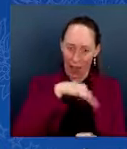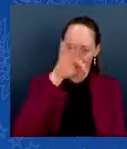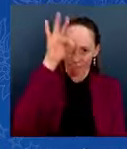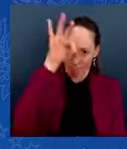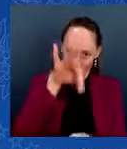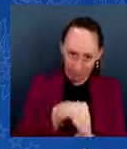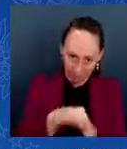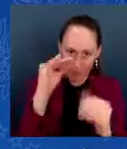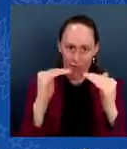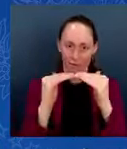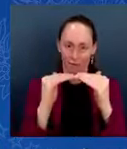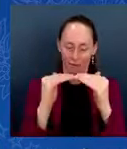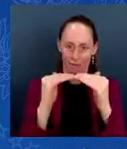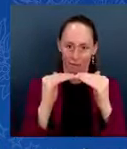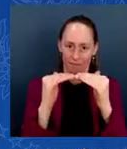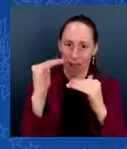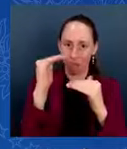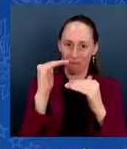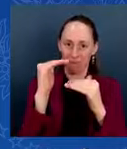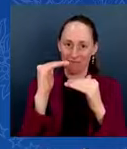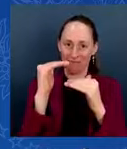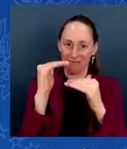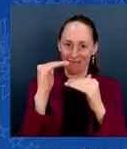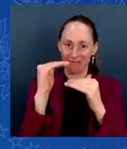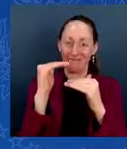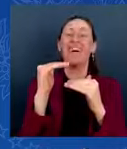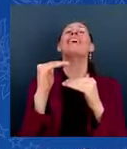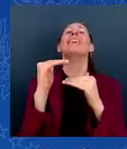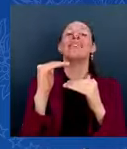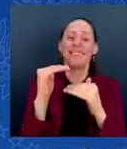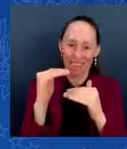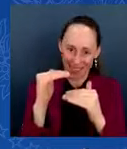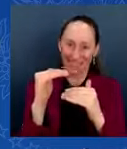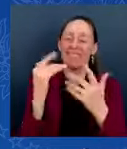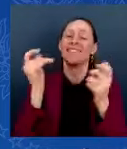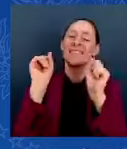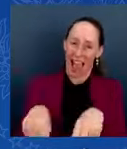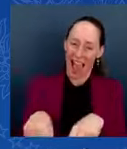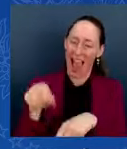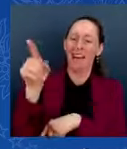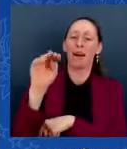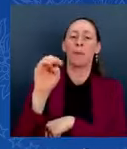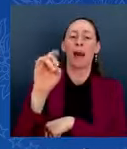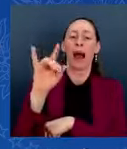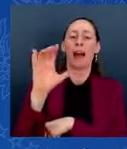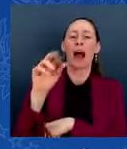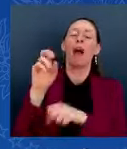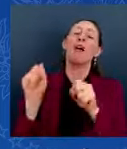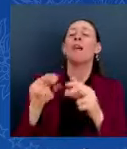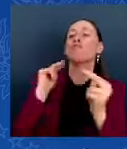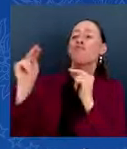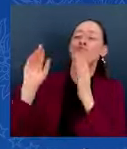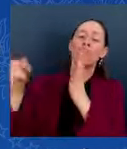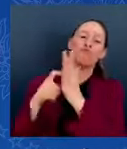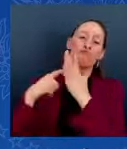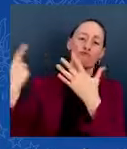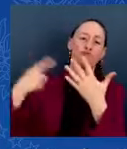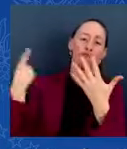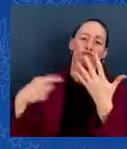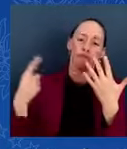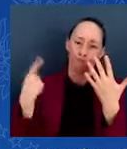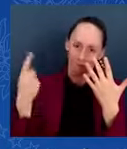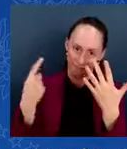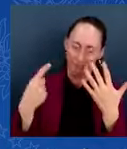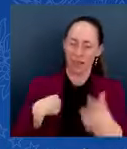that gave Medicare the power to negotiate and let it get to the president's desk, and I was proud when our